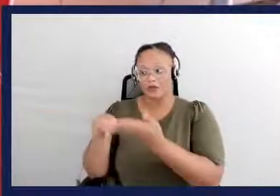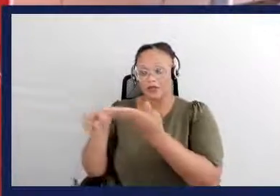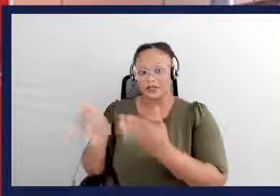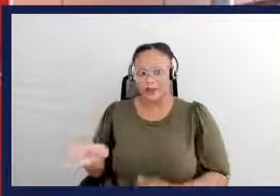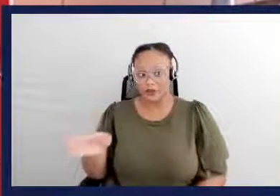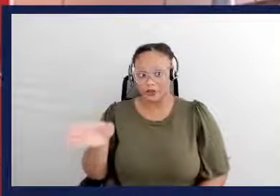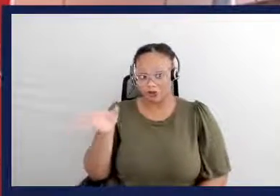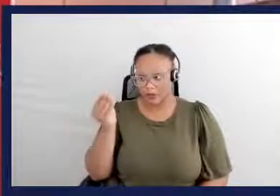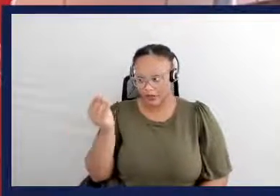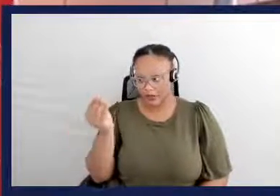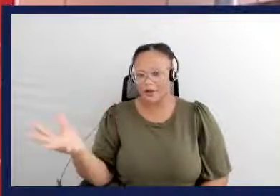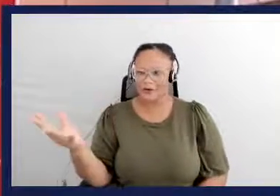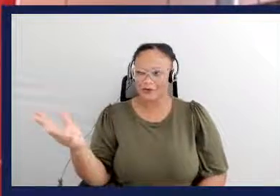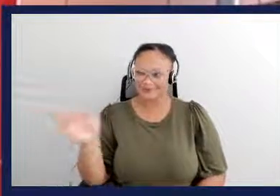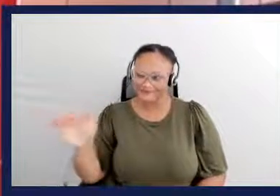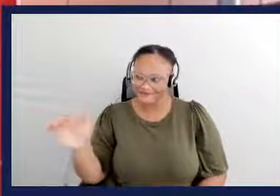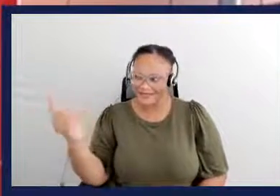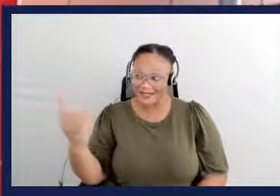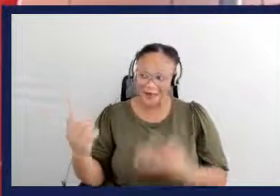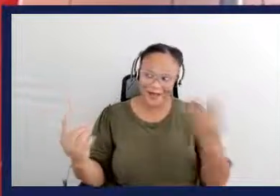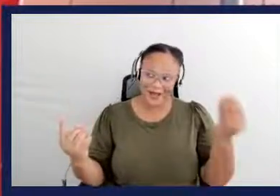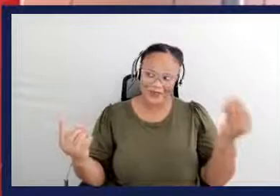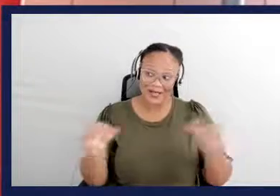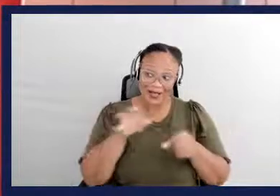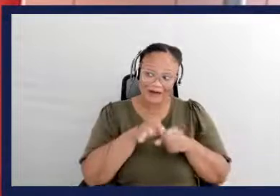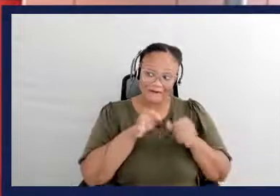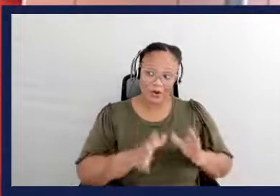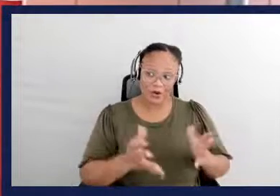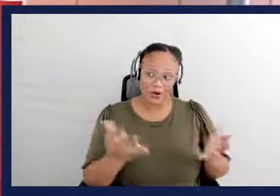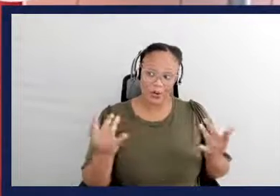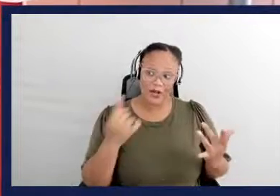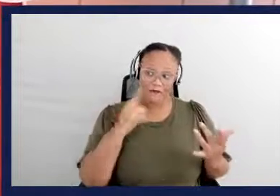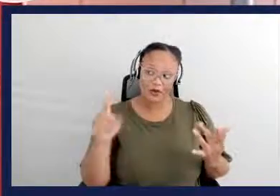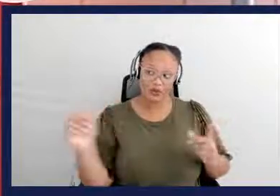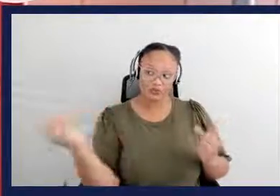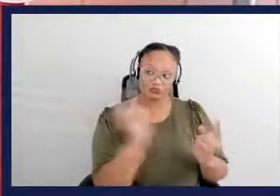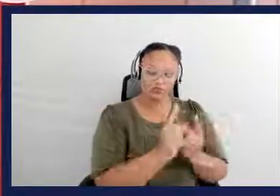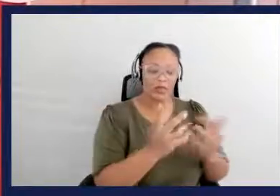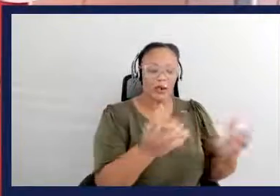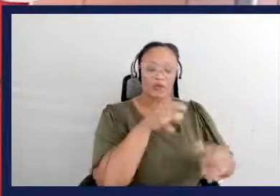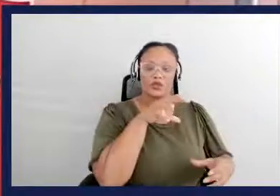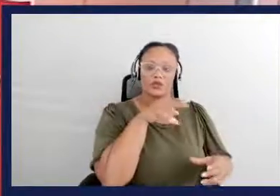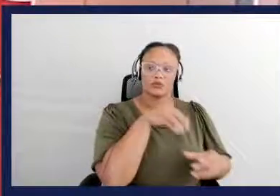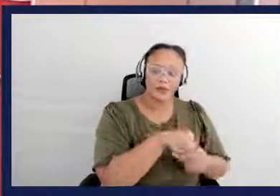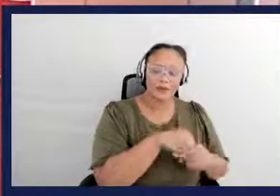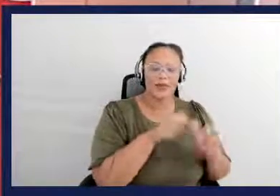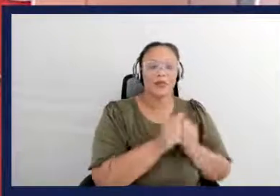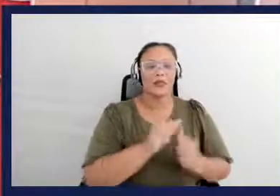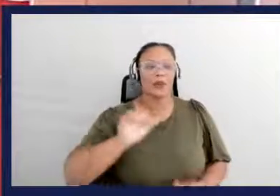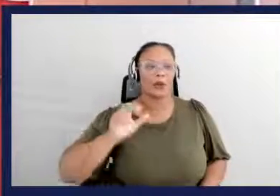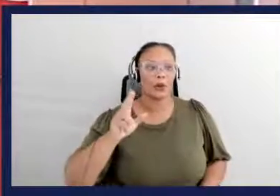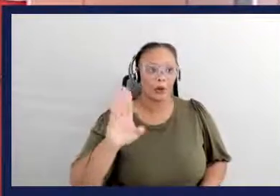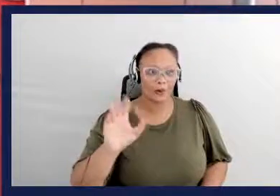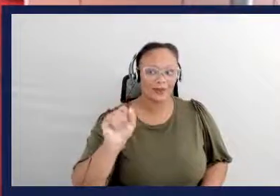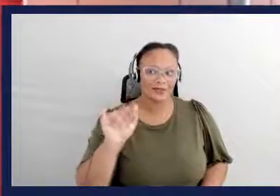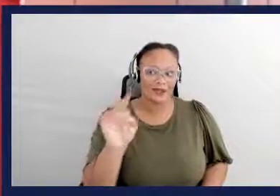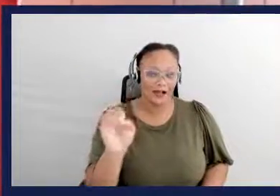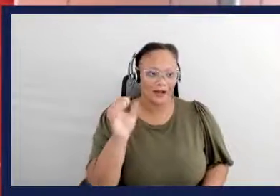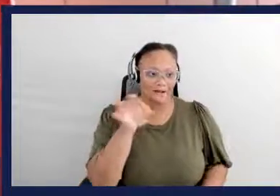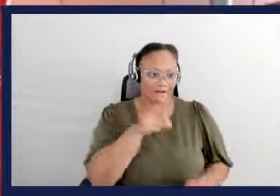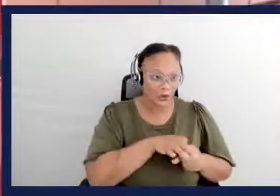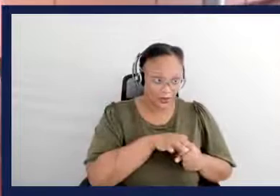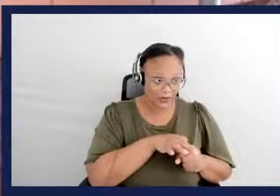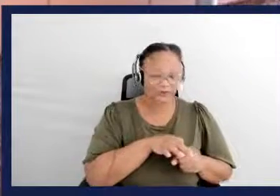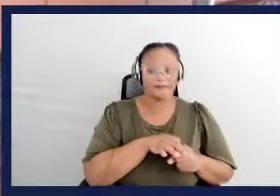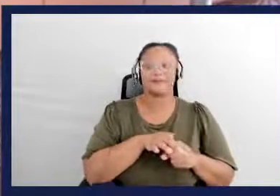let them know that there's a voter needing assistance outside that would like to participate in curbside voting. At that point in time, we'll have one of our marshals